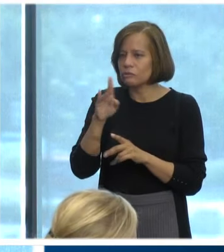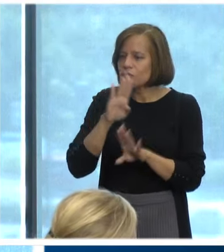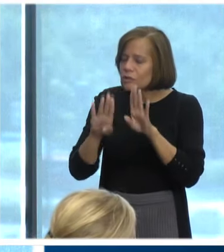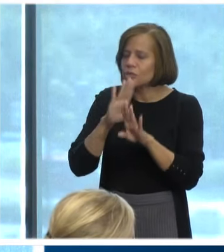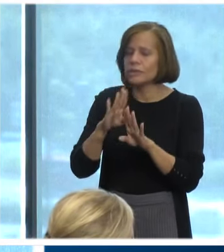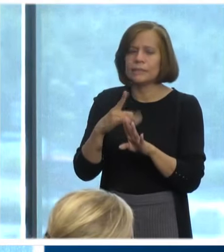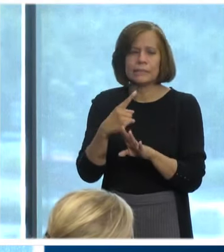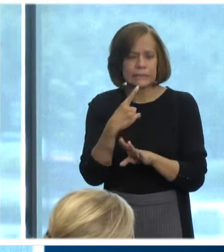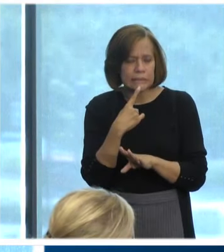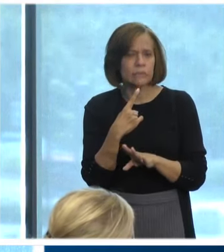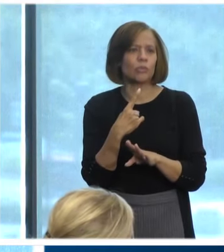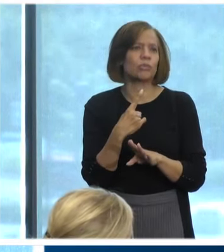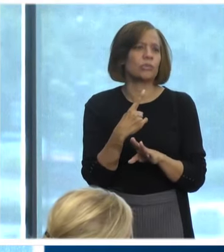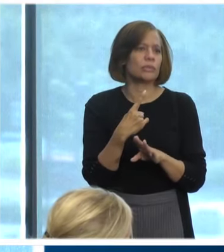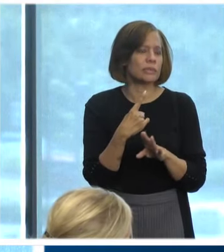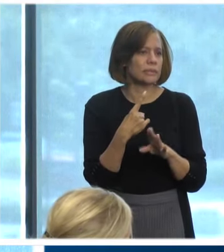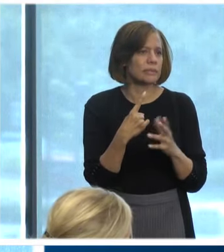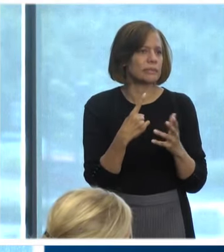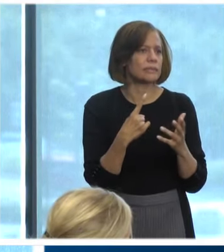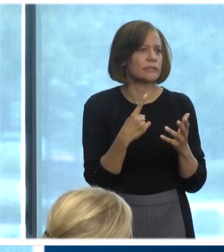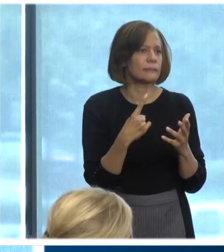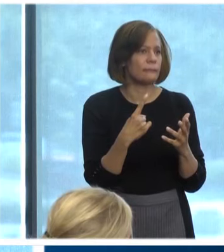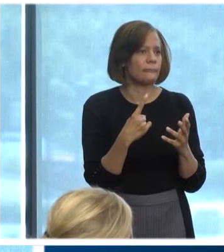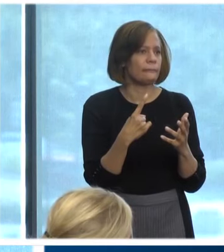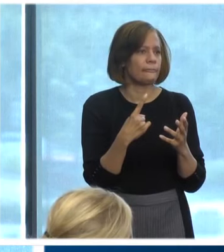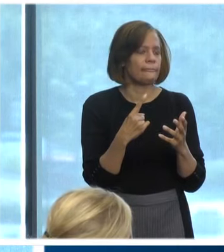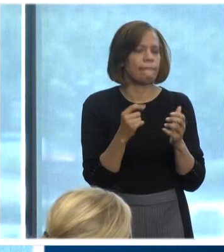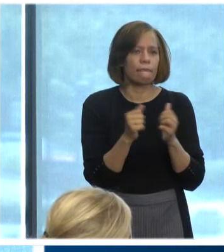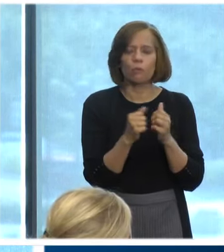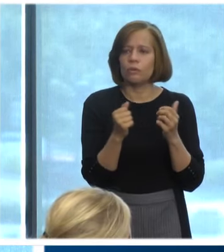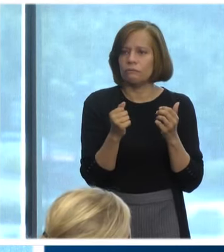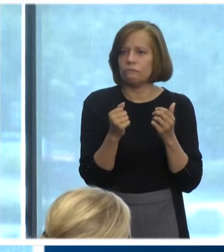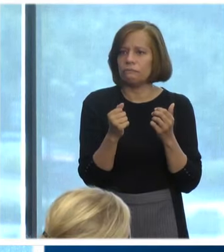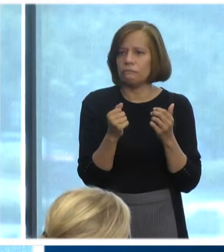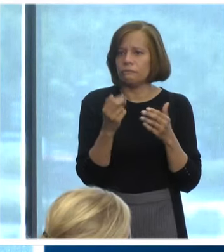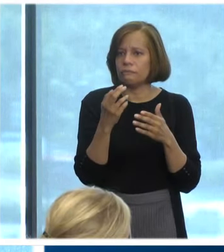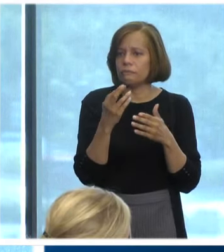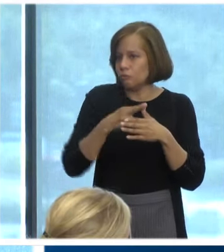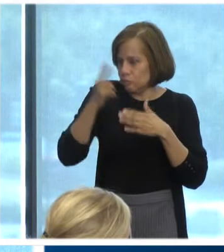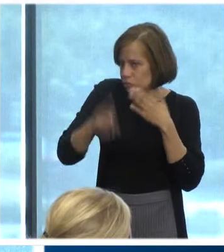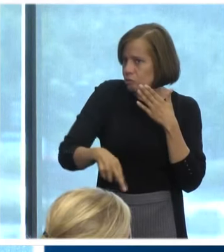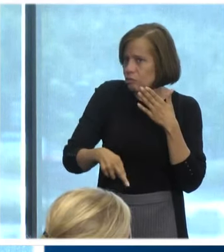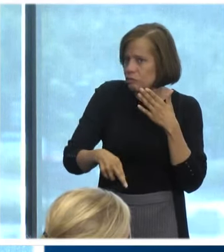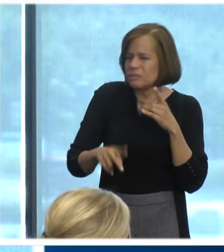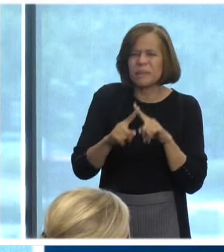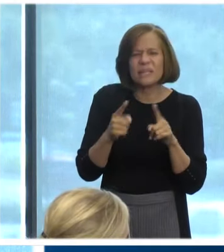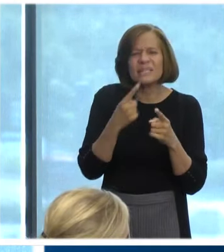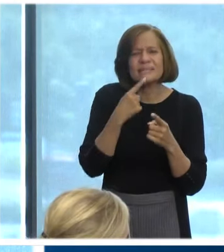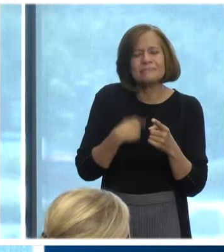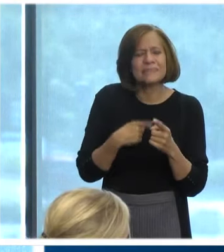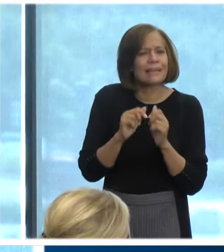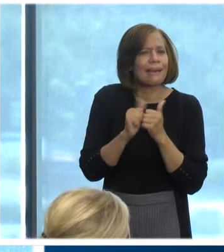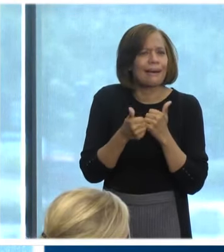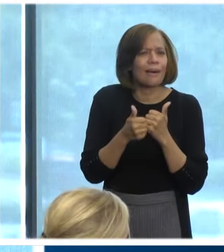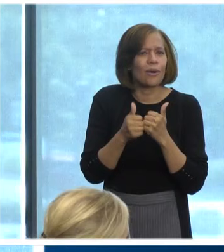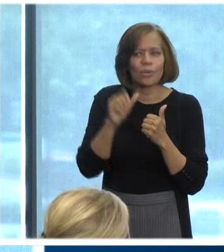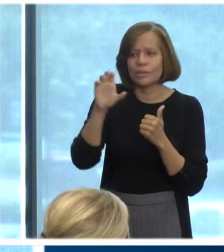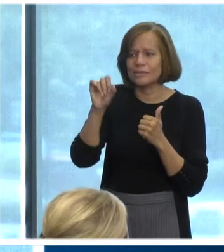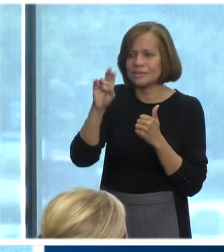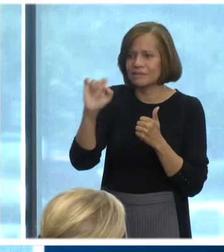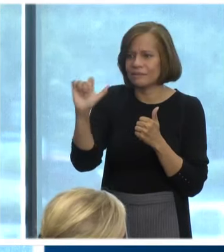disappointed with the findings, but tell me, how would a civilian review board